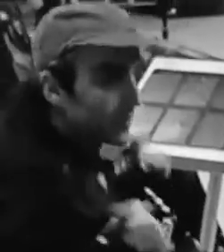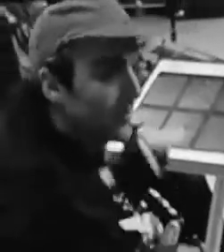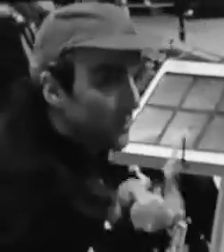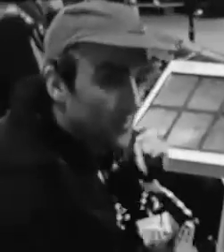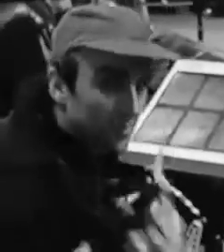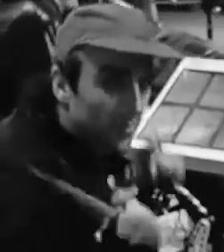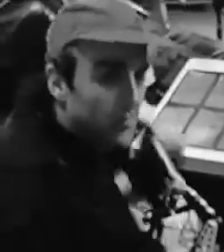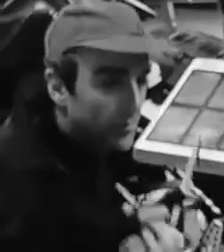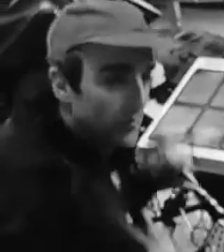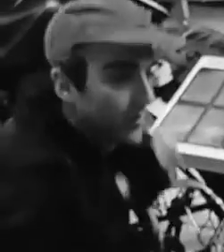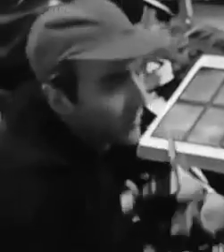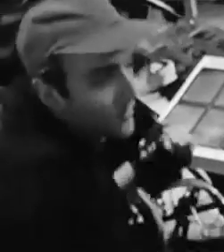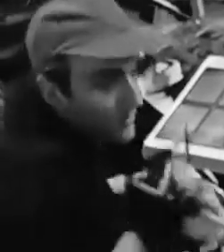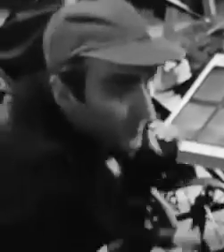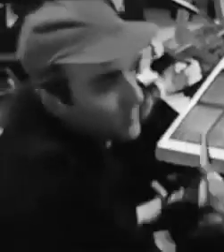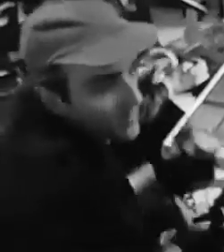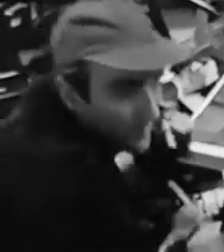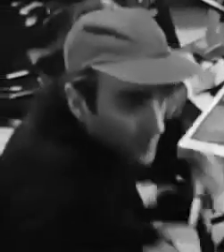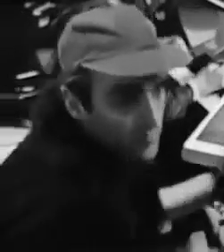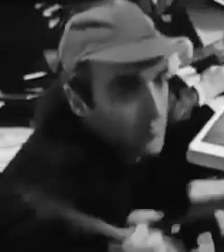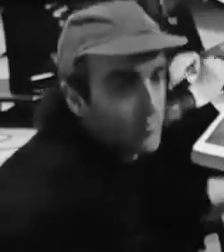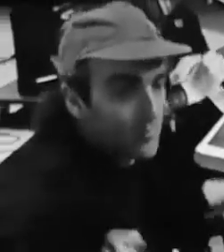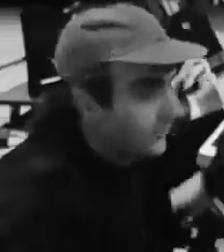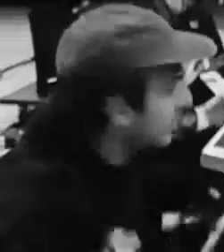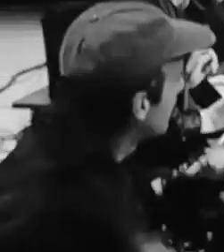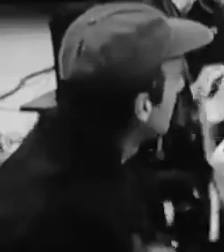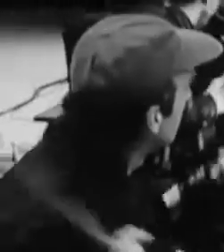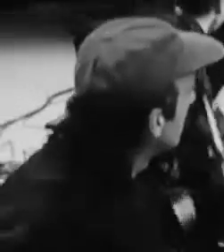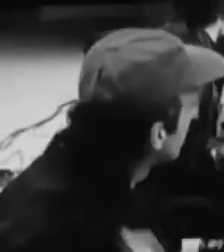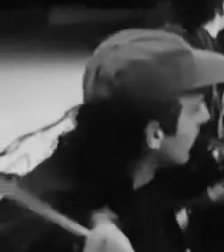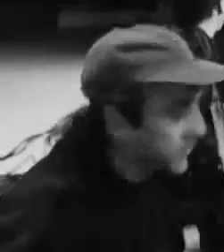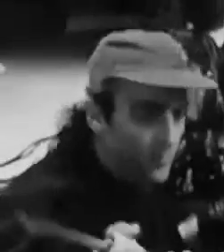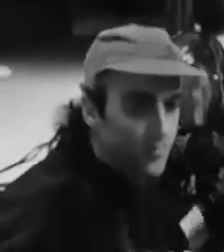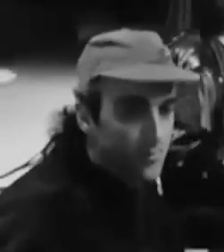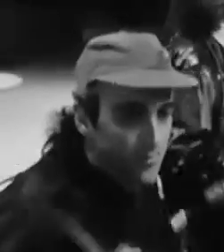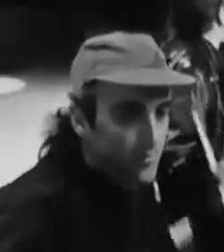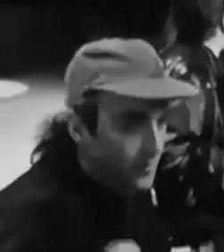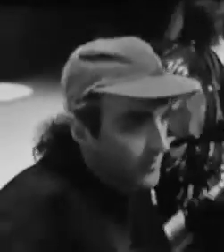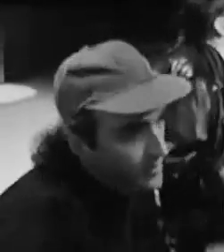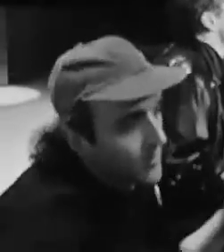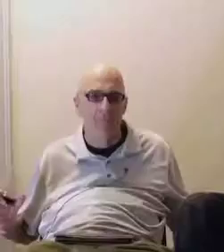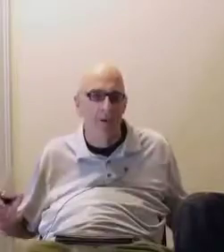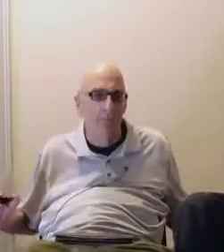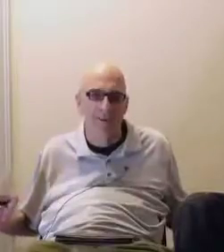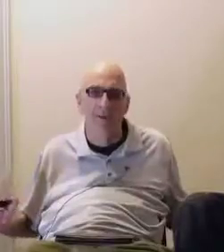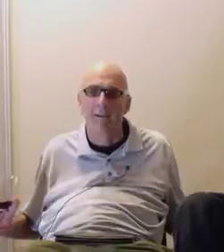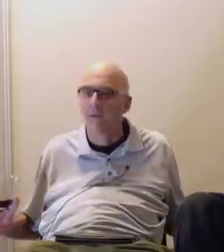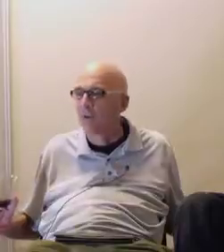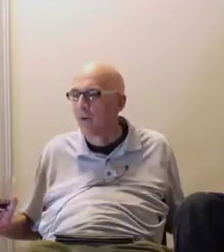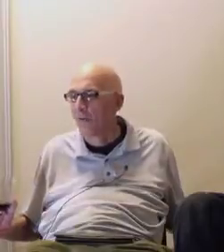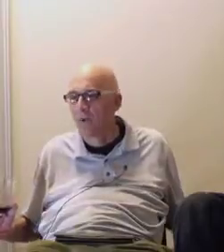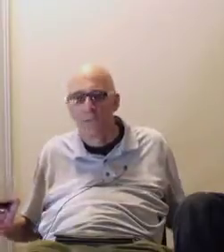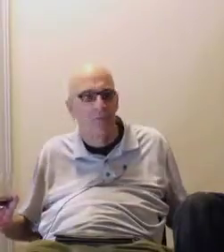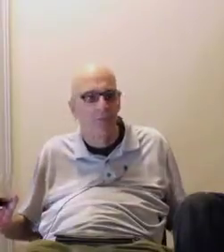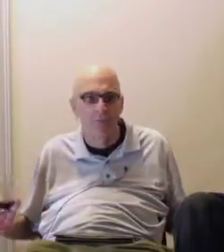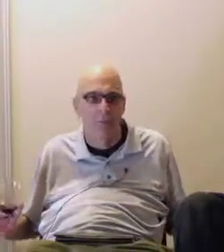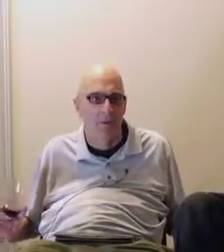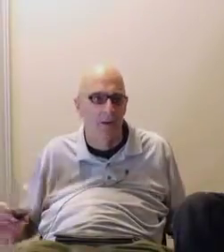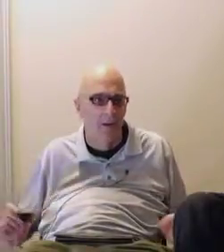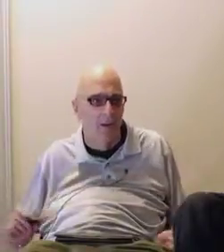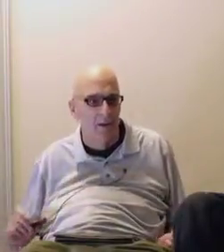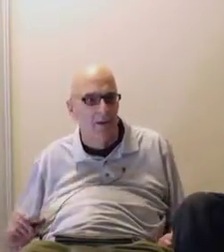I think for a number of years I tried to put a lot of effort into writing my own material, doing my own thing, kind of not wanting anybody's help, wanting to prove